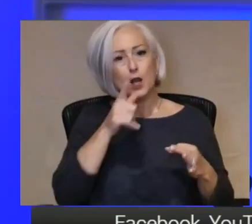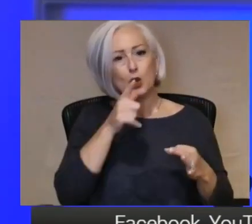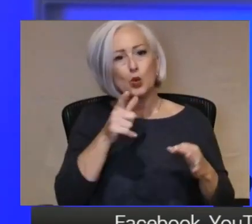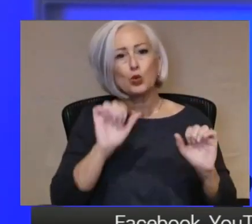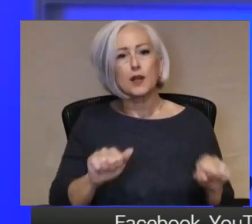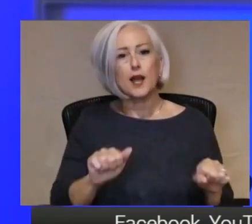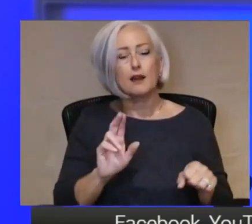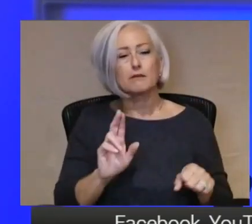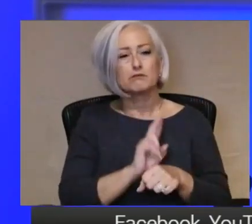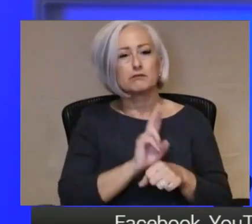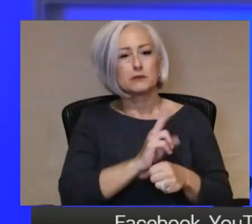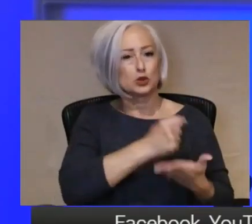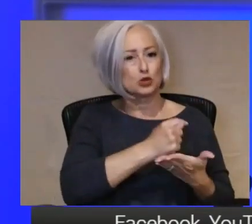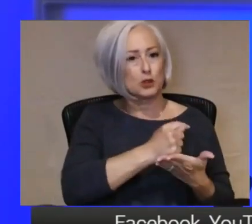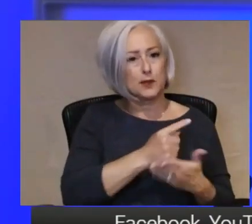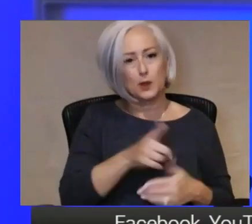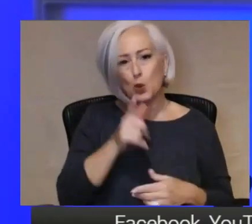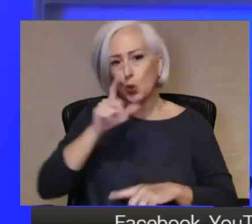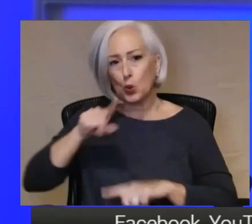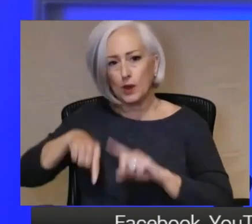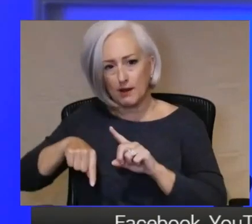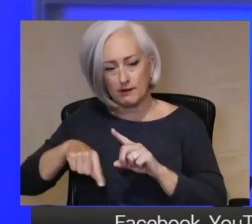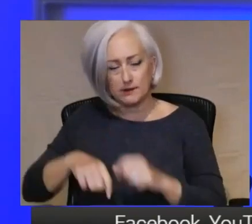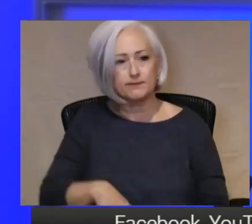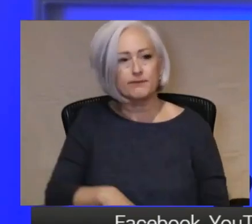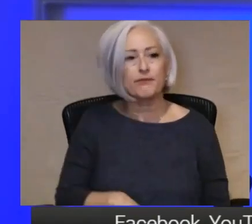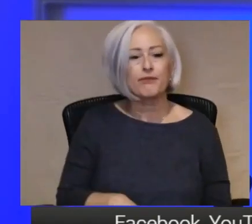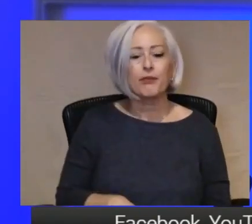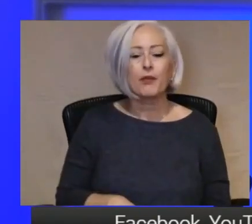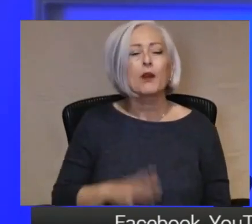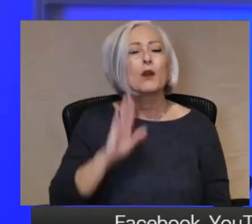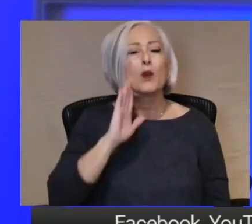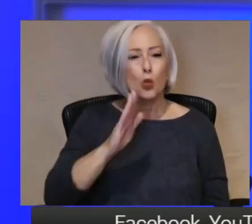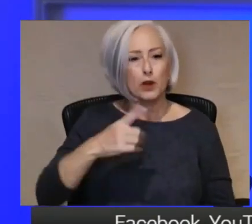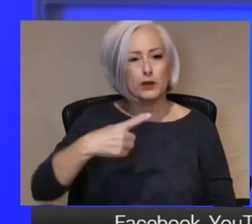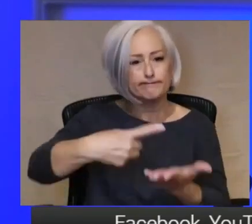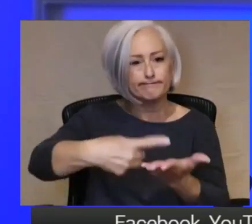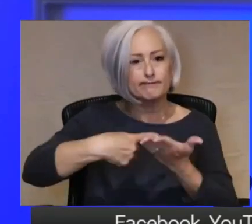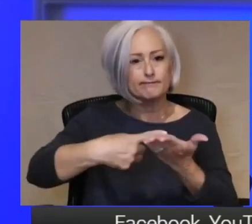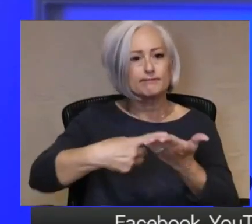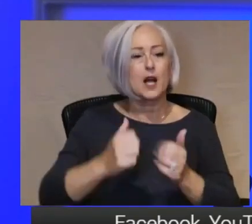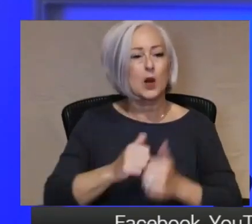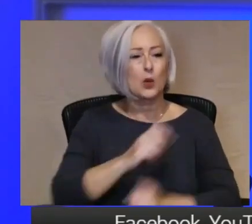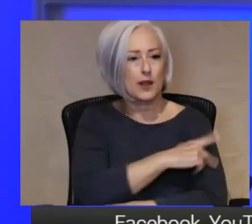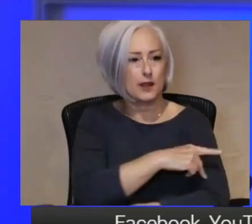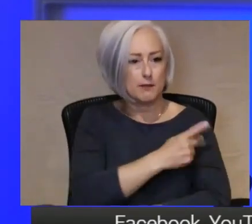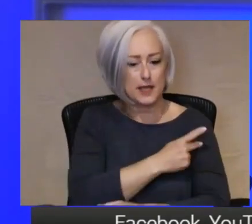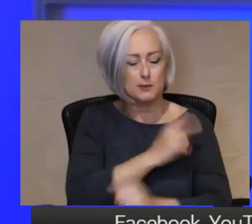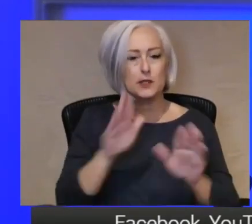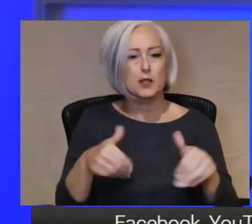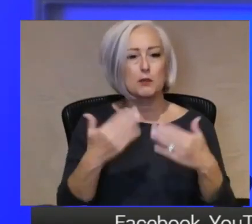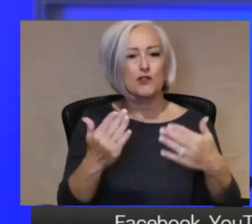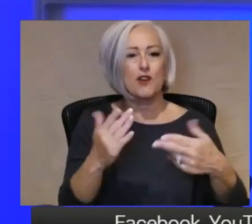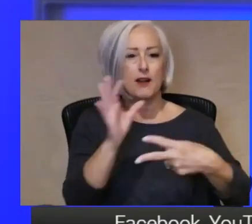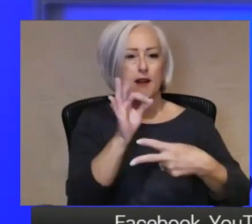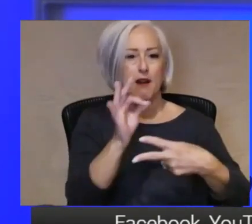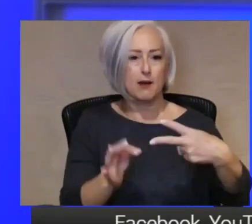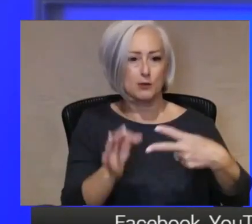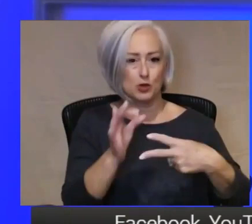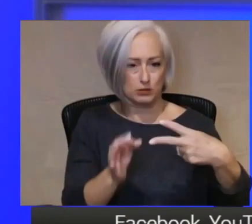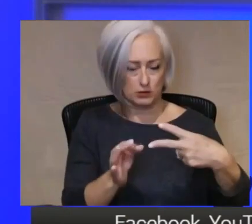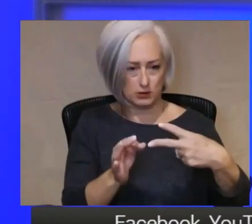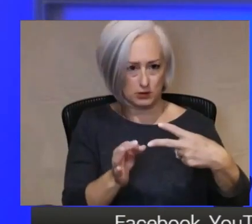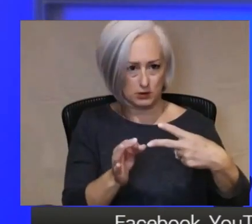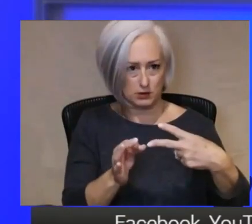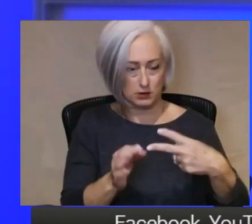we have a discussion with our patients, and we do offer them the choices, so let me just say, first of all, if